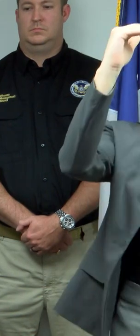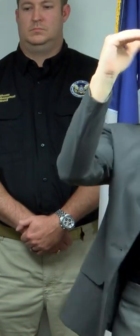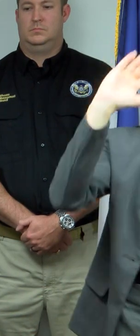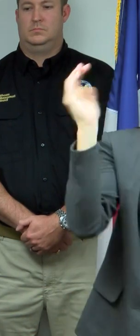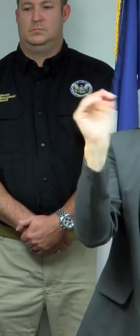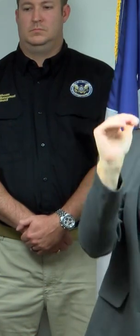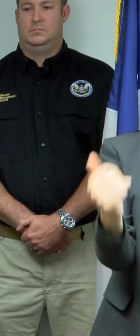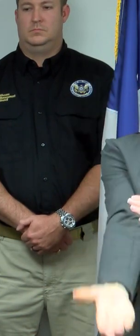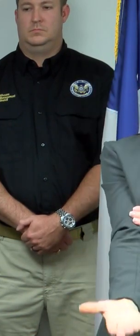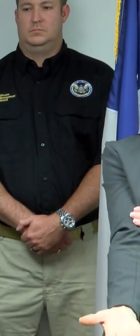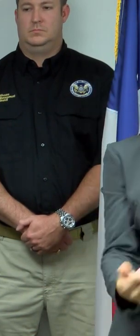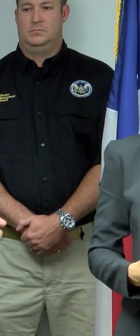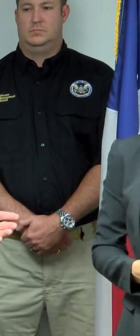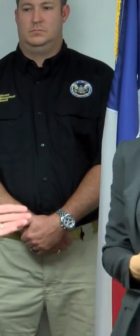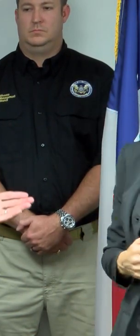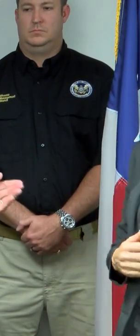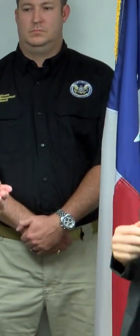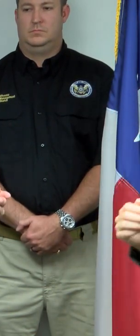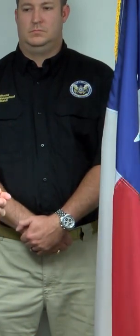I think. What